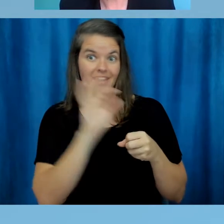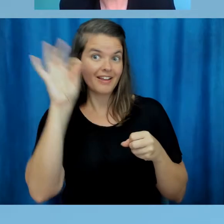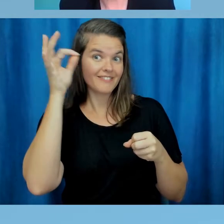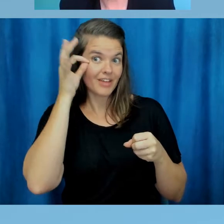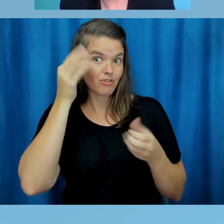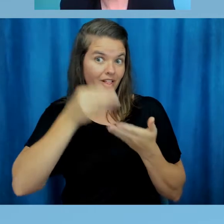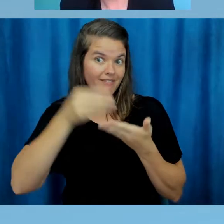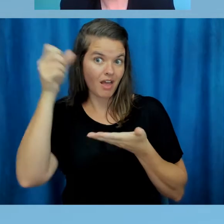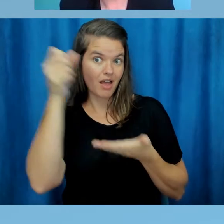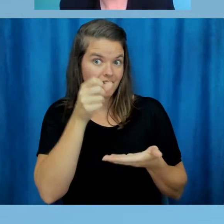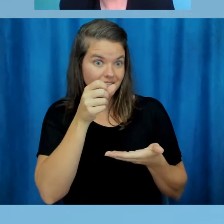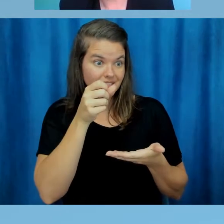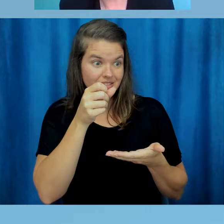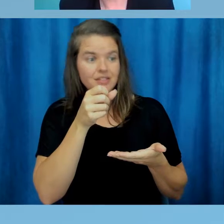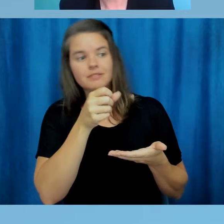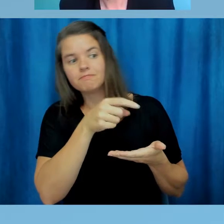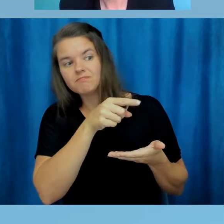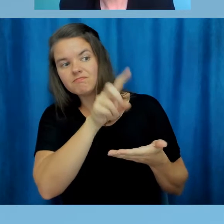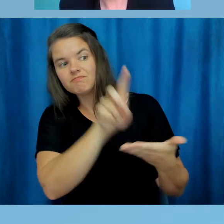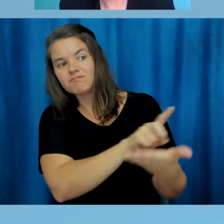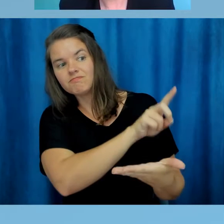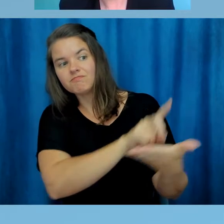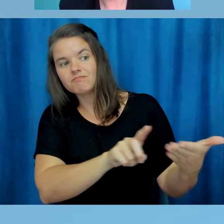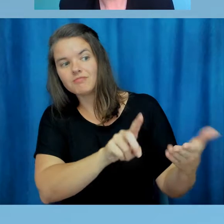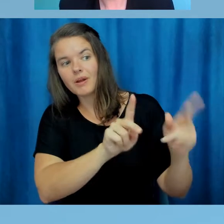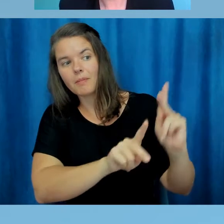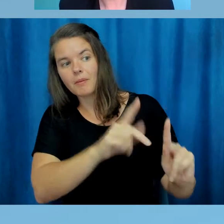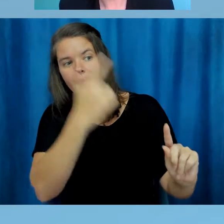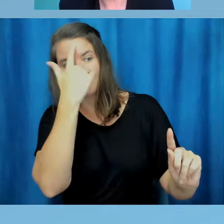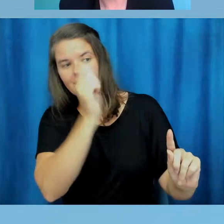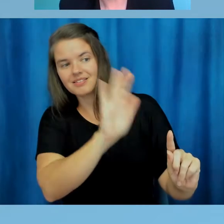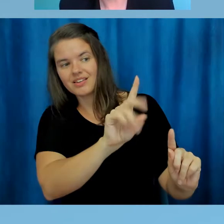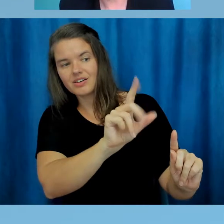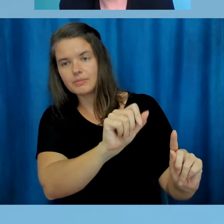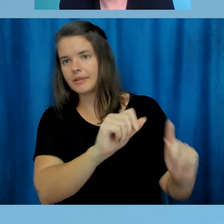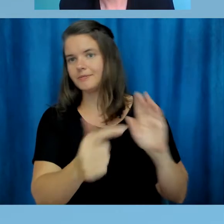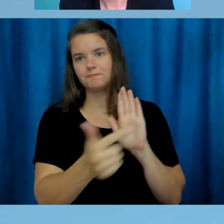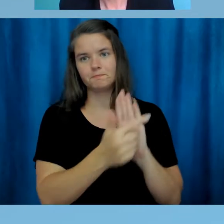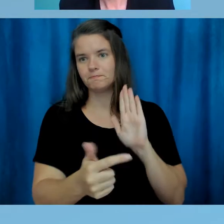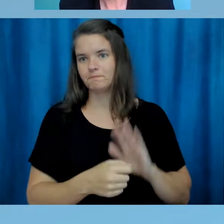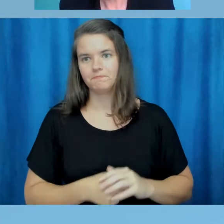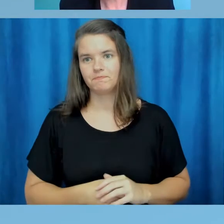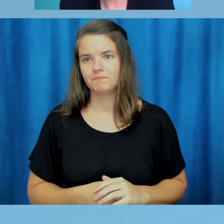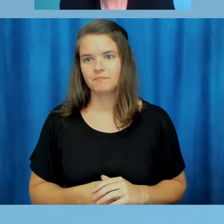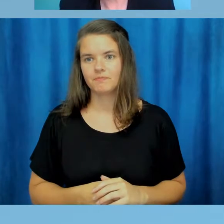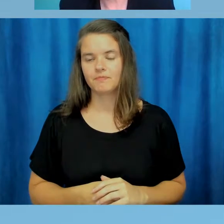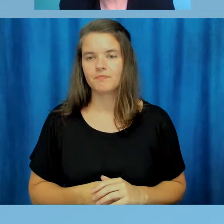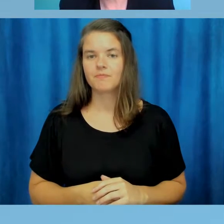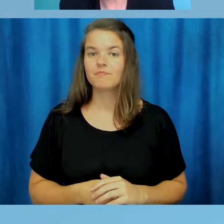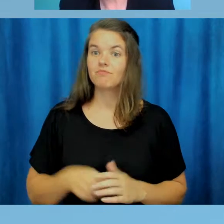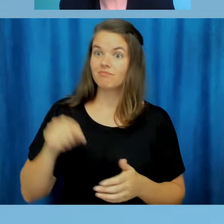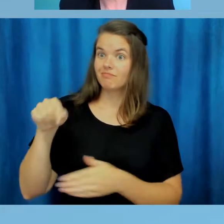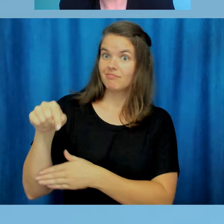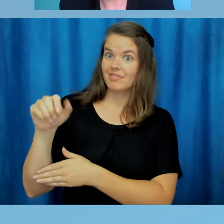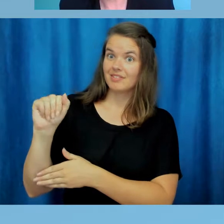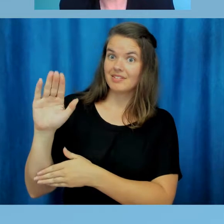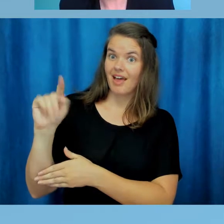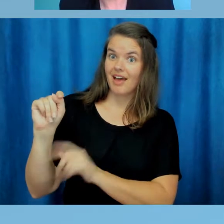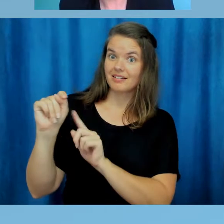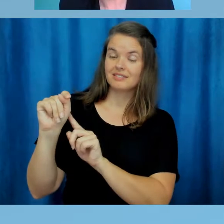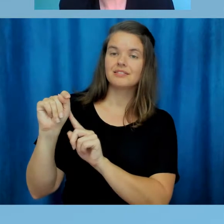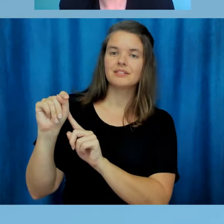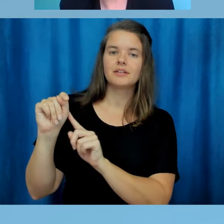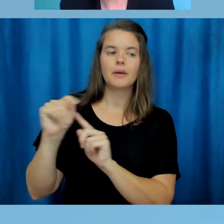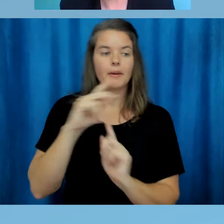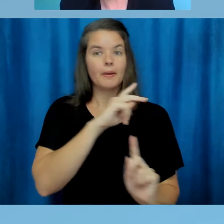federal funds from discriminating against individuals on the basis of disability. So this act